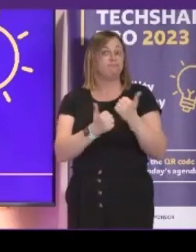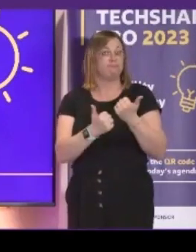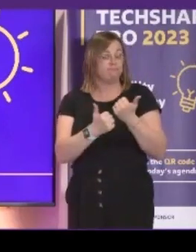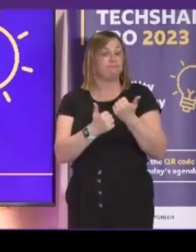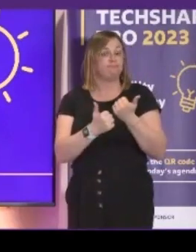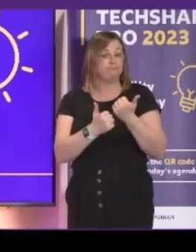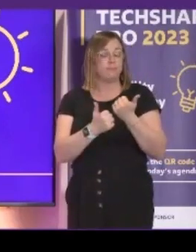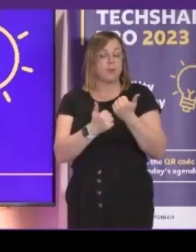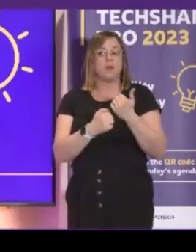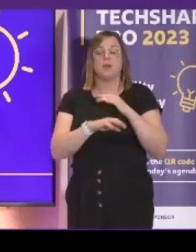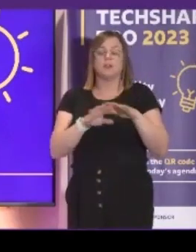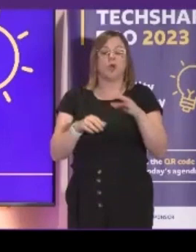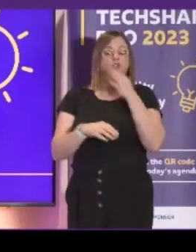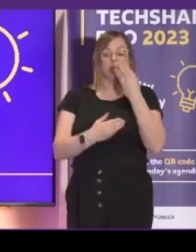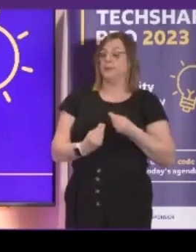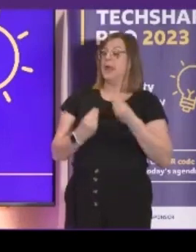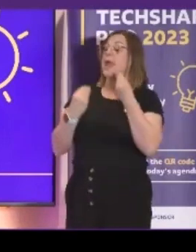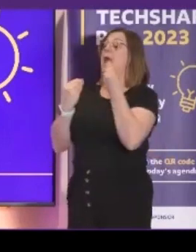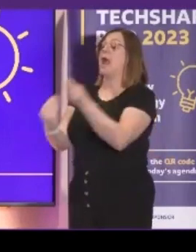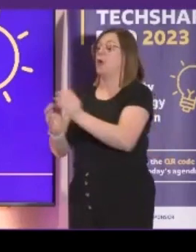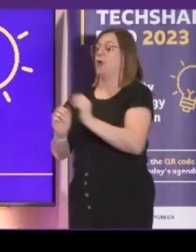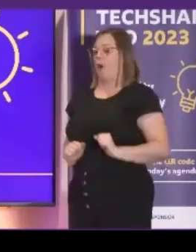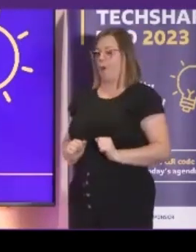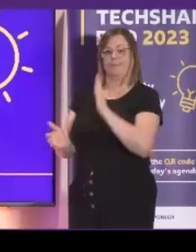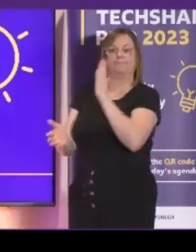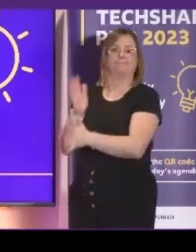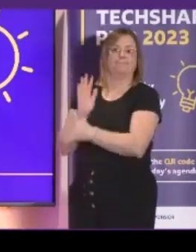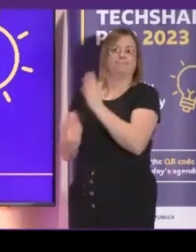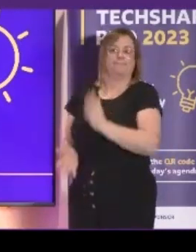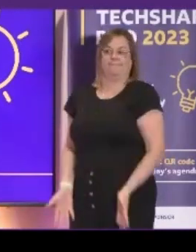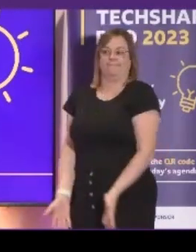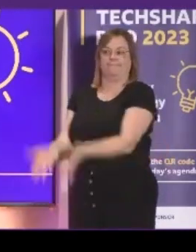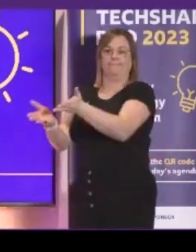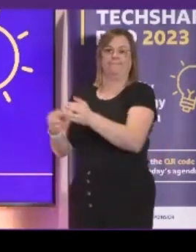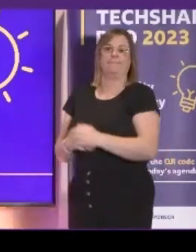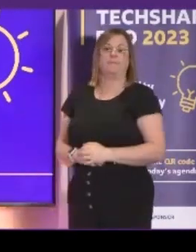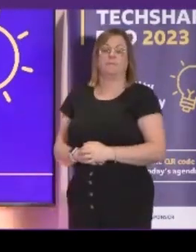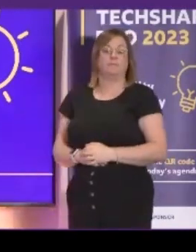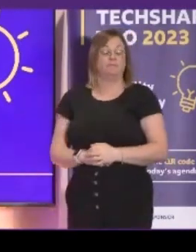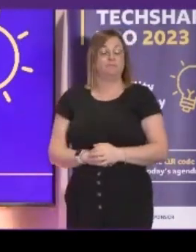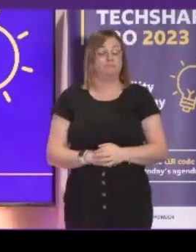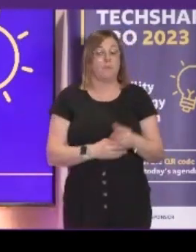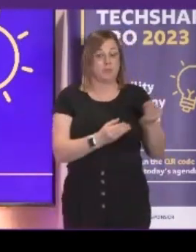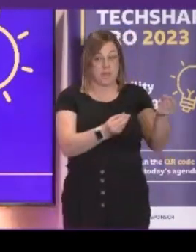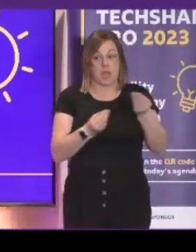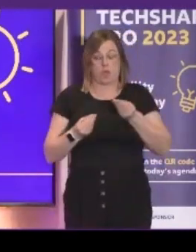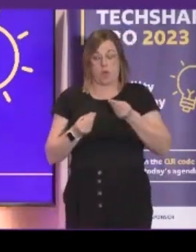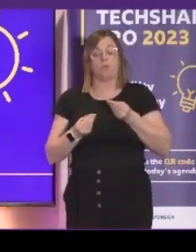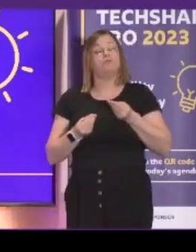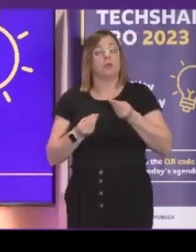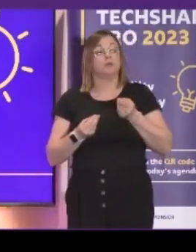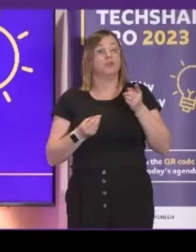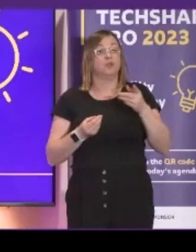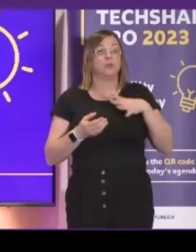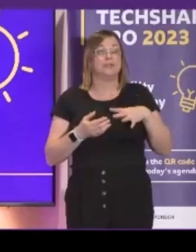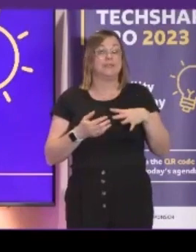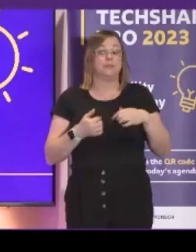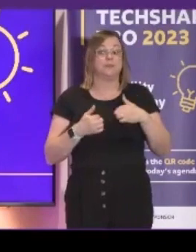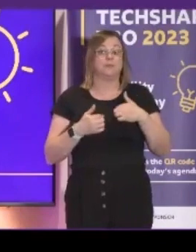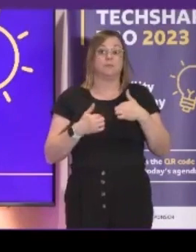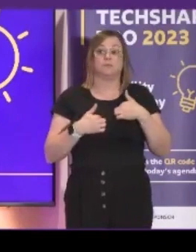not, here you go, Mr. Vendor, do this. Yeah. It's, here you go, what help do you need from us? What support do you